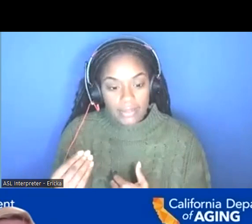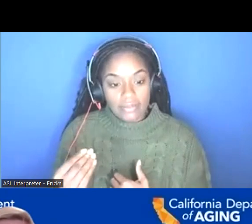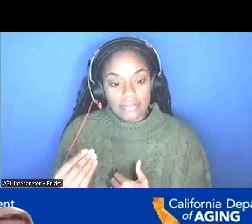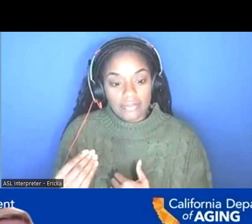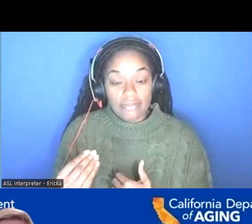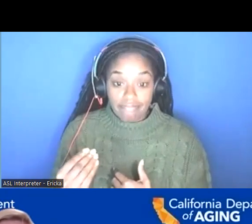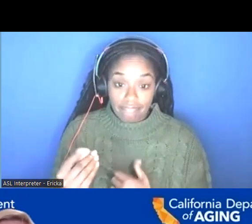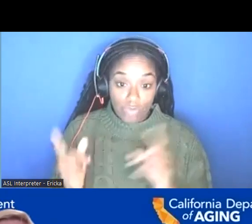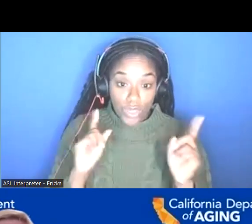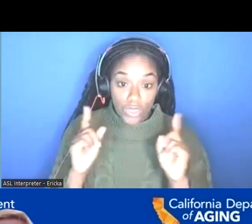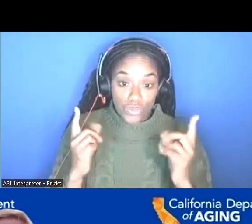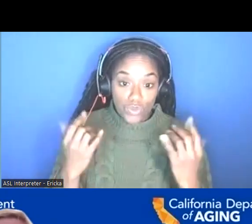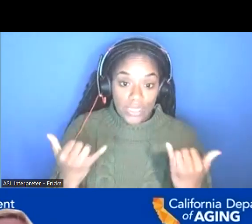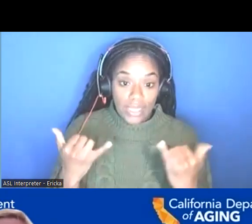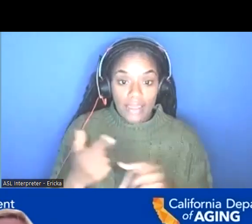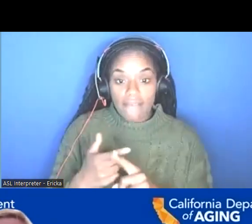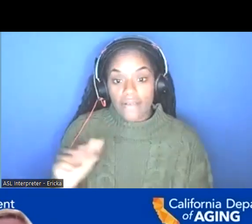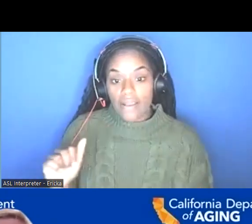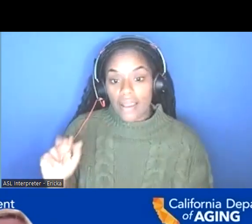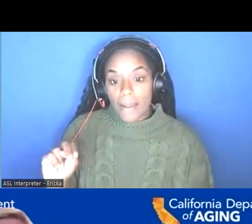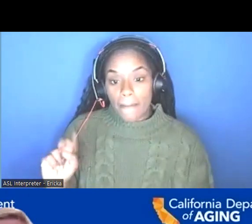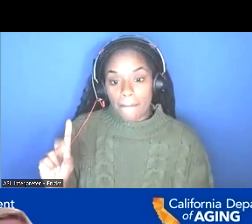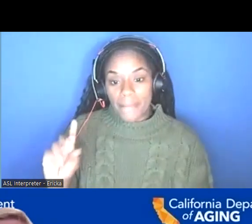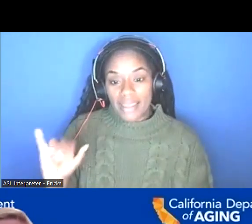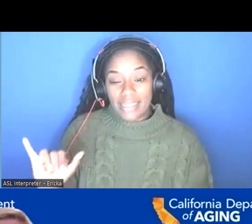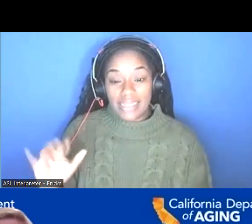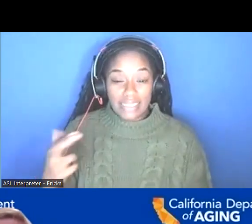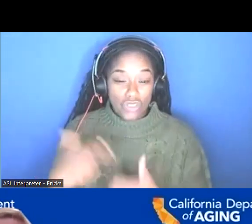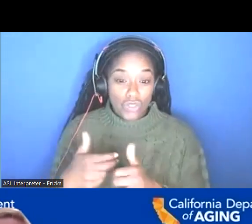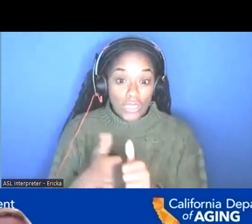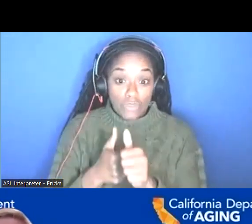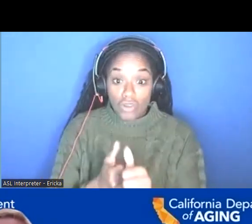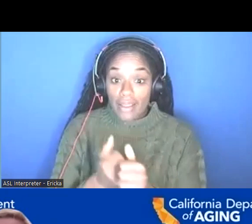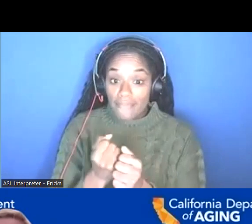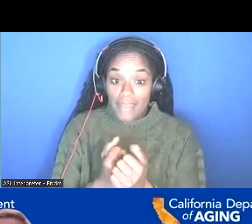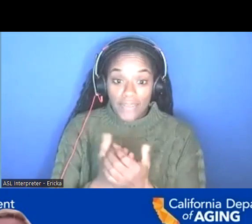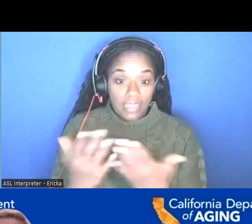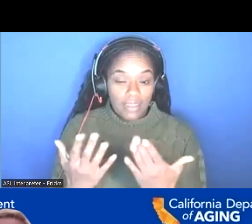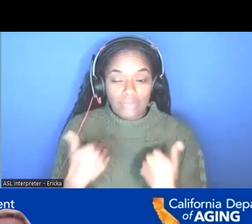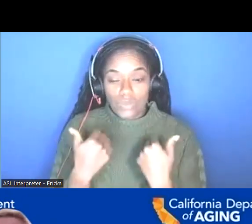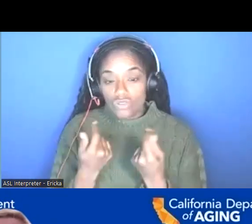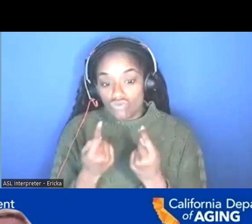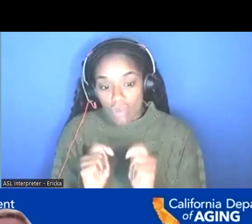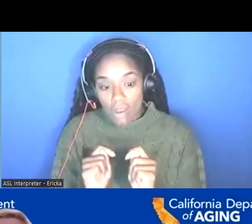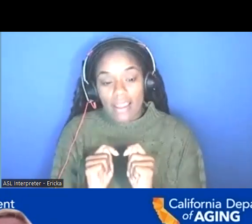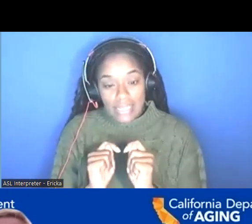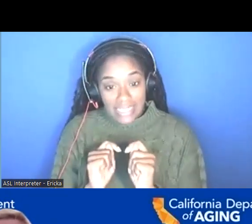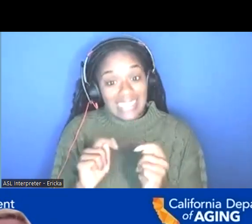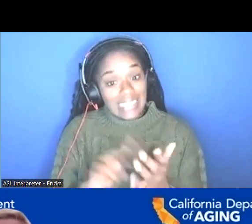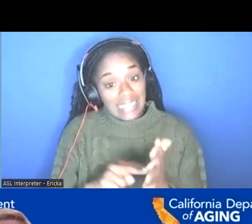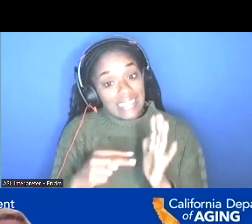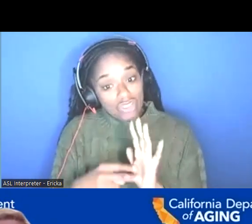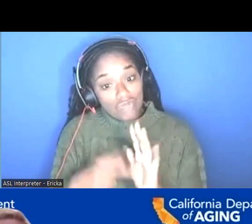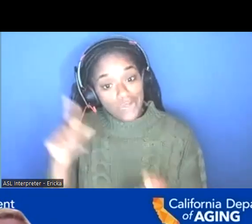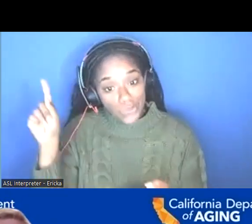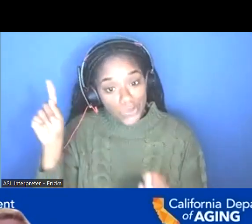it today from Andy, it's hard to keep track of everything. We did try intentionally to reduce